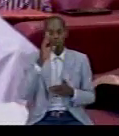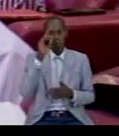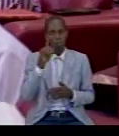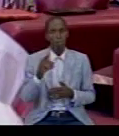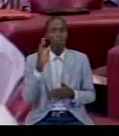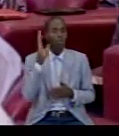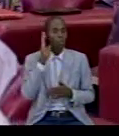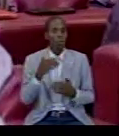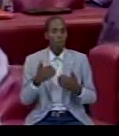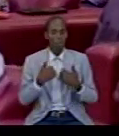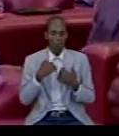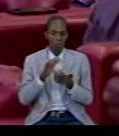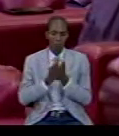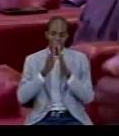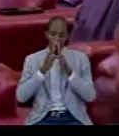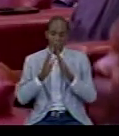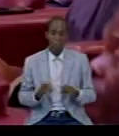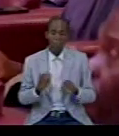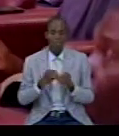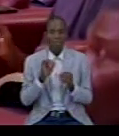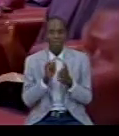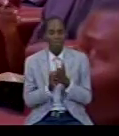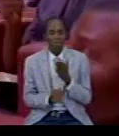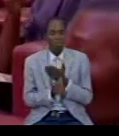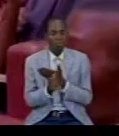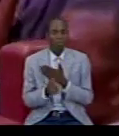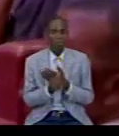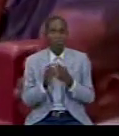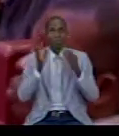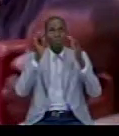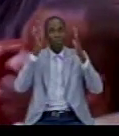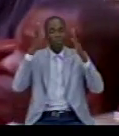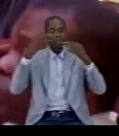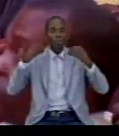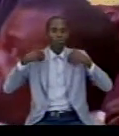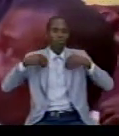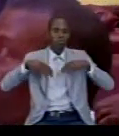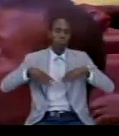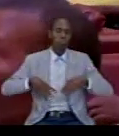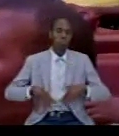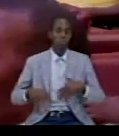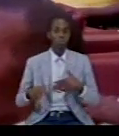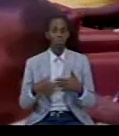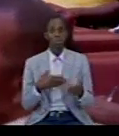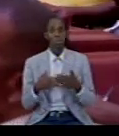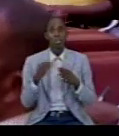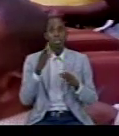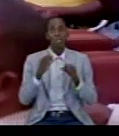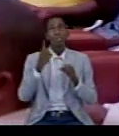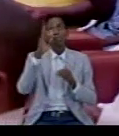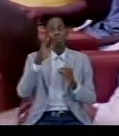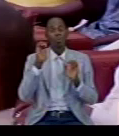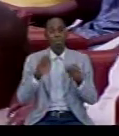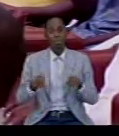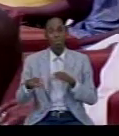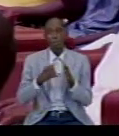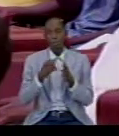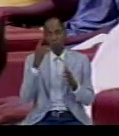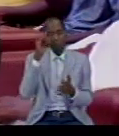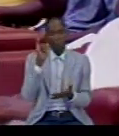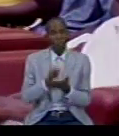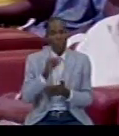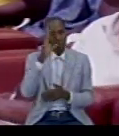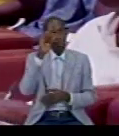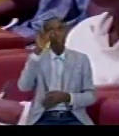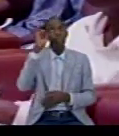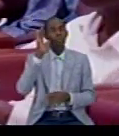in that dire, serious, perplexing situation. If God could do it for him, he'll do it